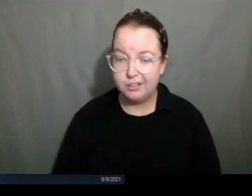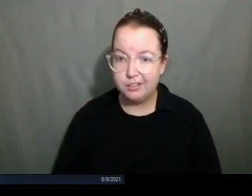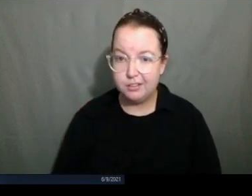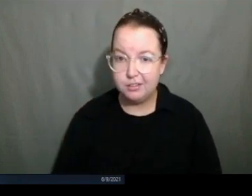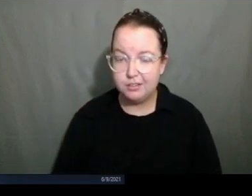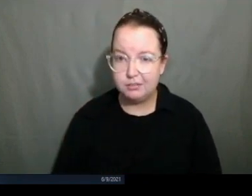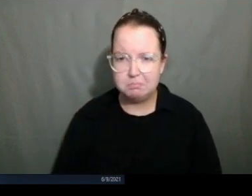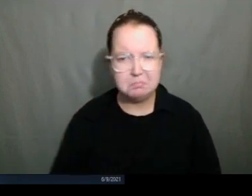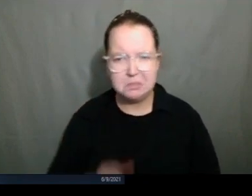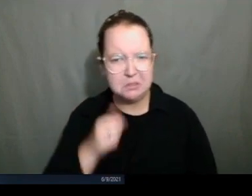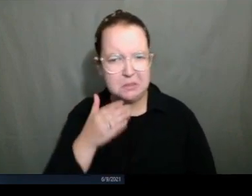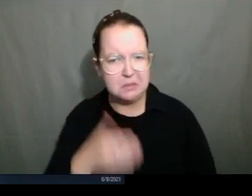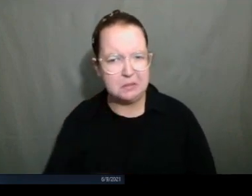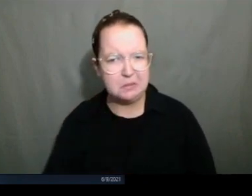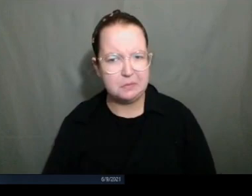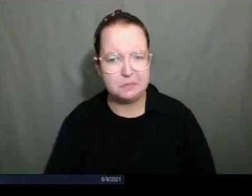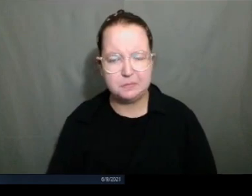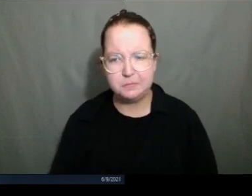Yeah, it's not in there.